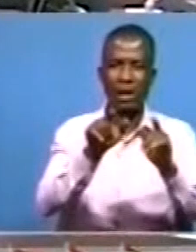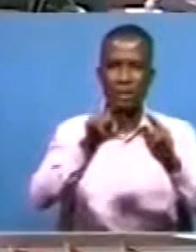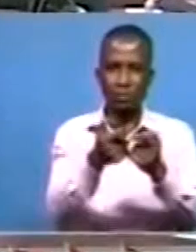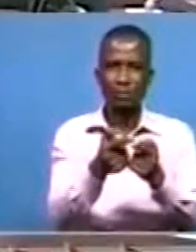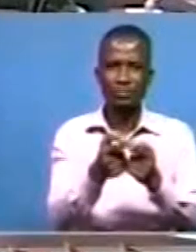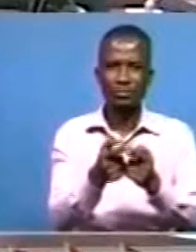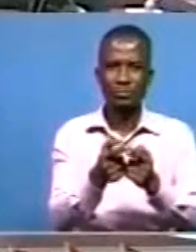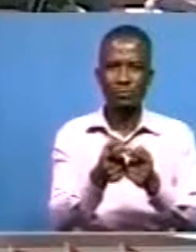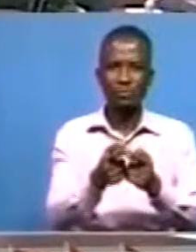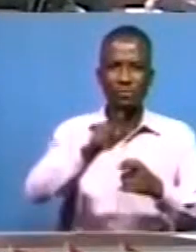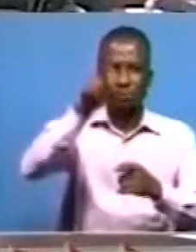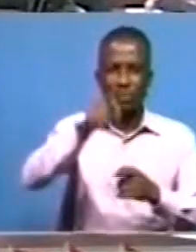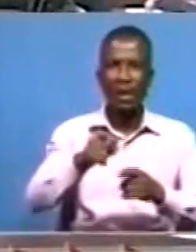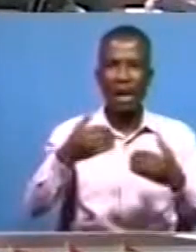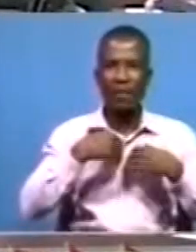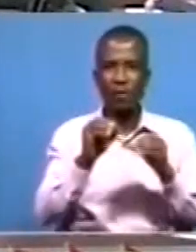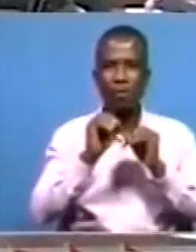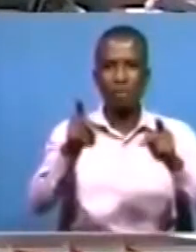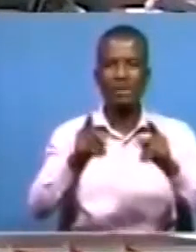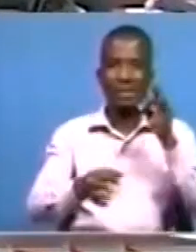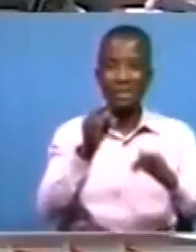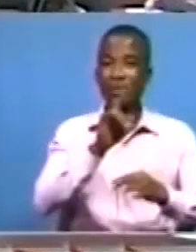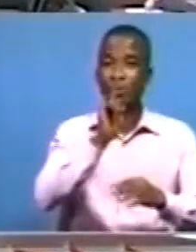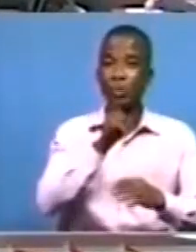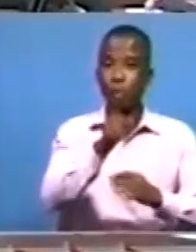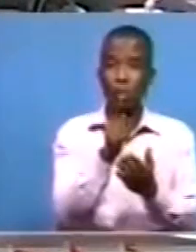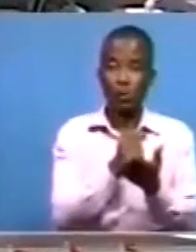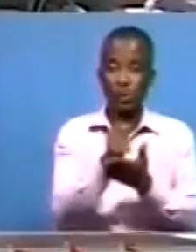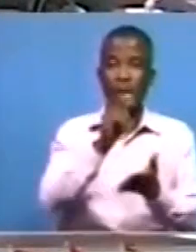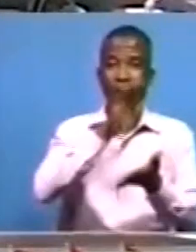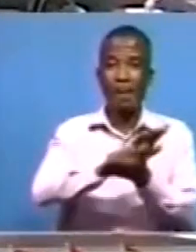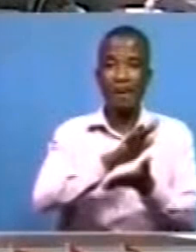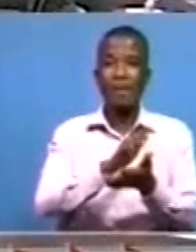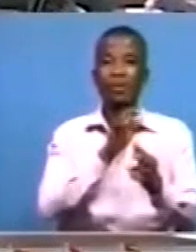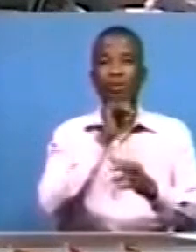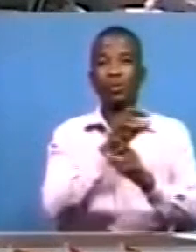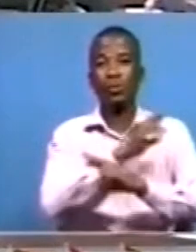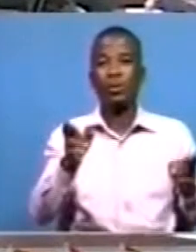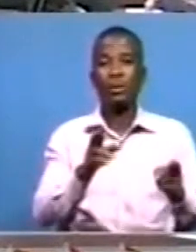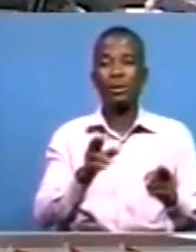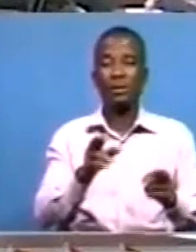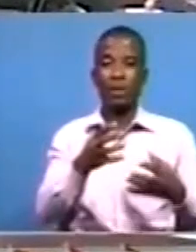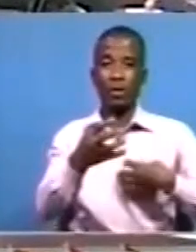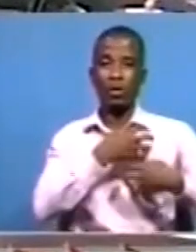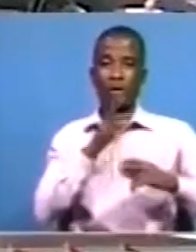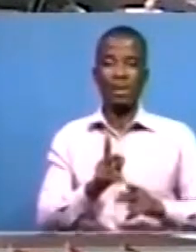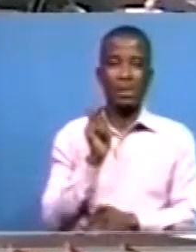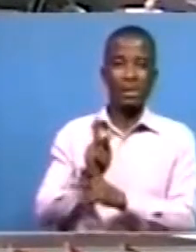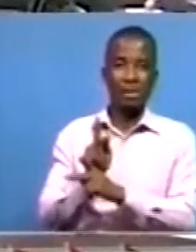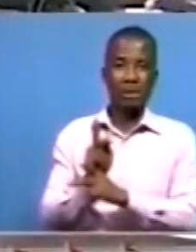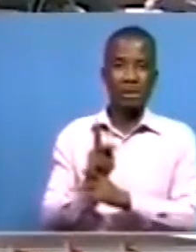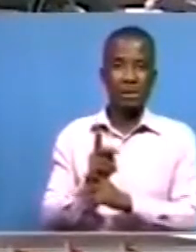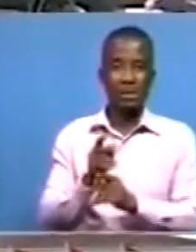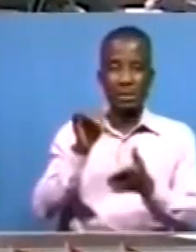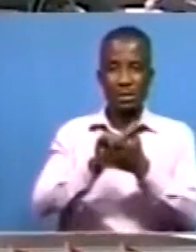the parties and this court could have had the opportunity to tell me if truly the documents were not available in petitioner's custody,